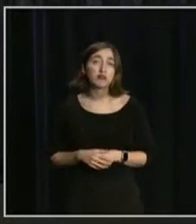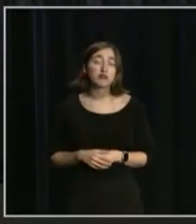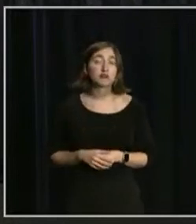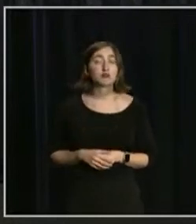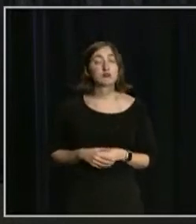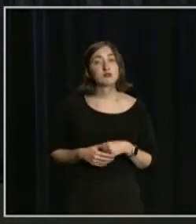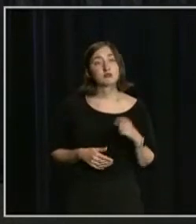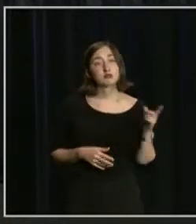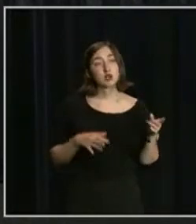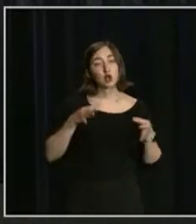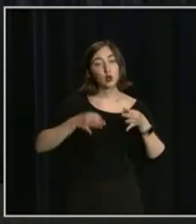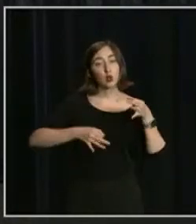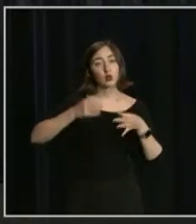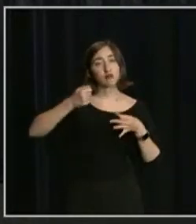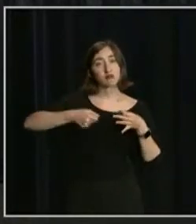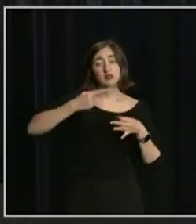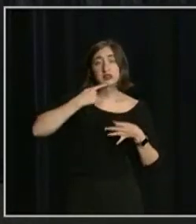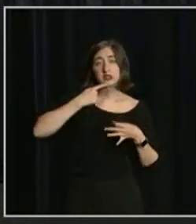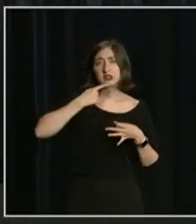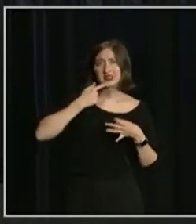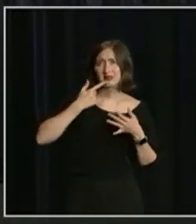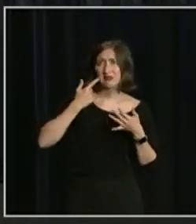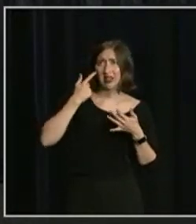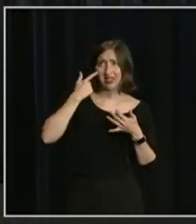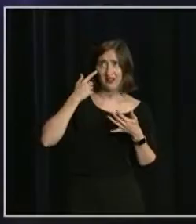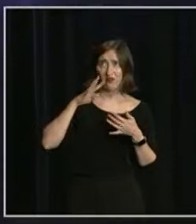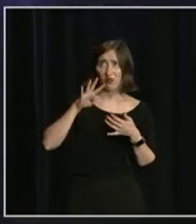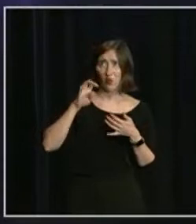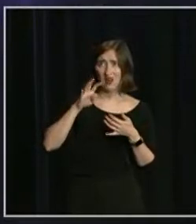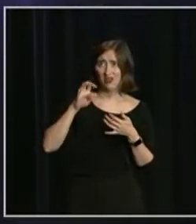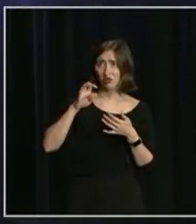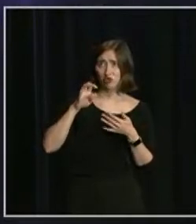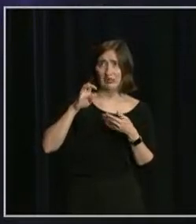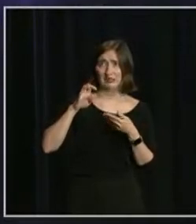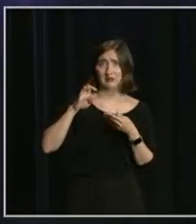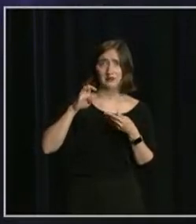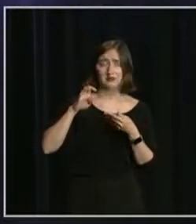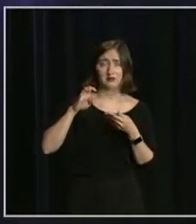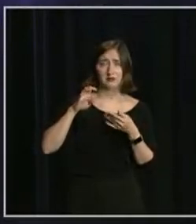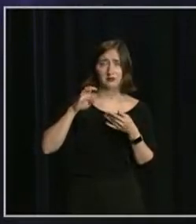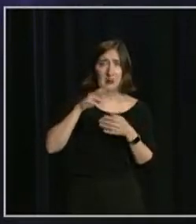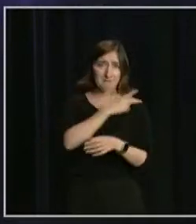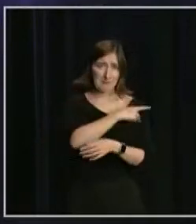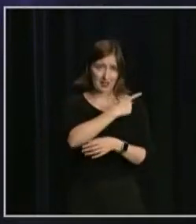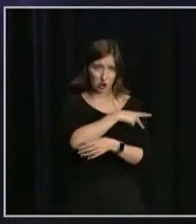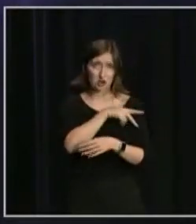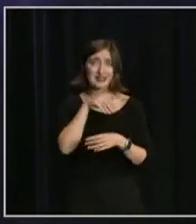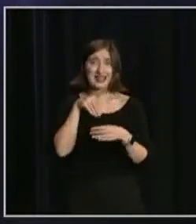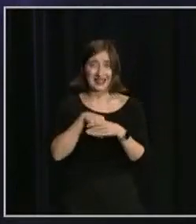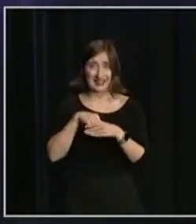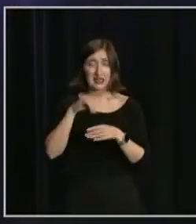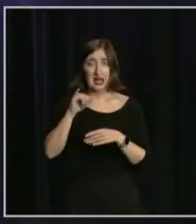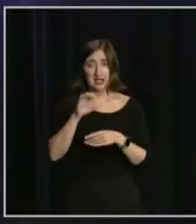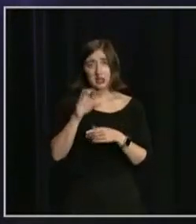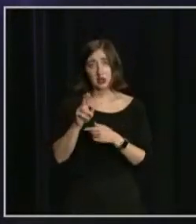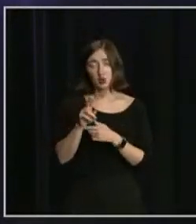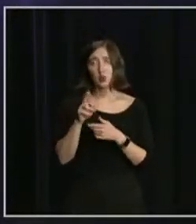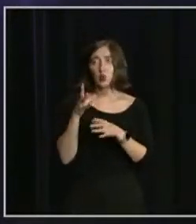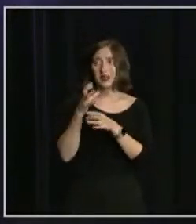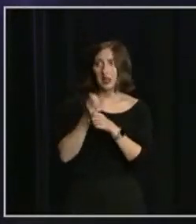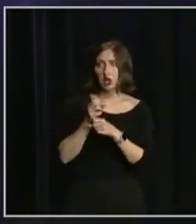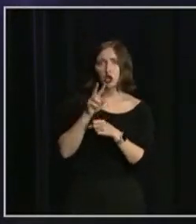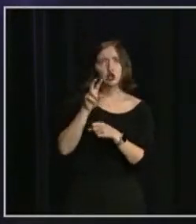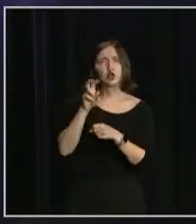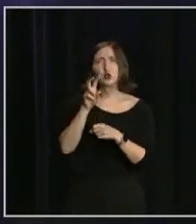Well, we're what, 400 and some odd? I know we got, what did we get, 200 and some odd nurses and